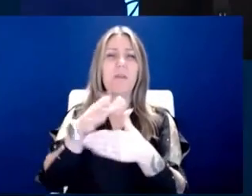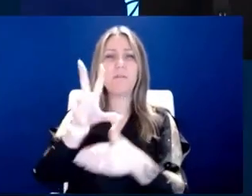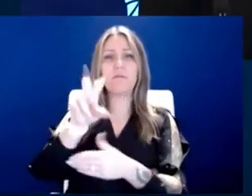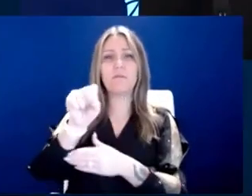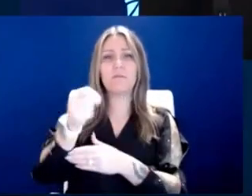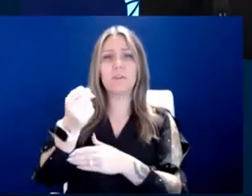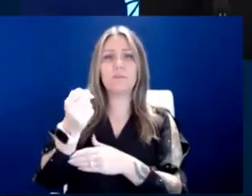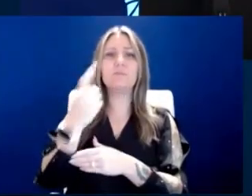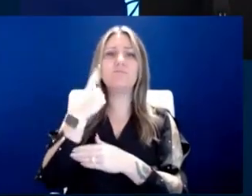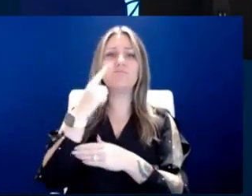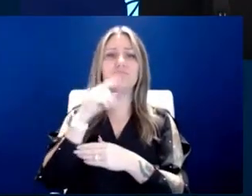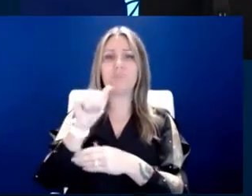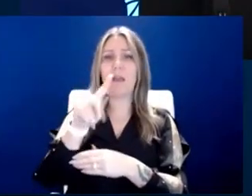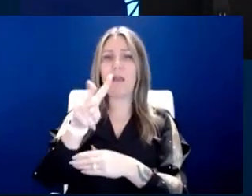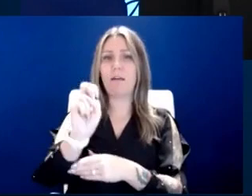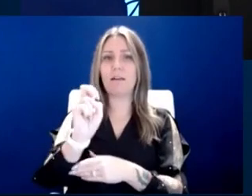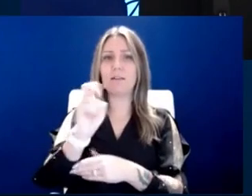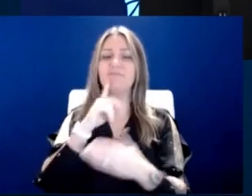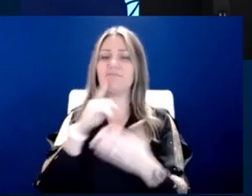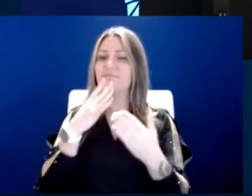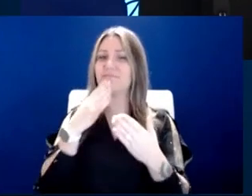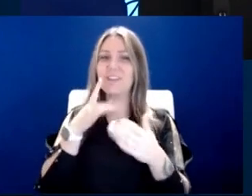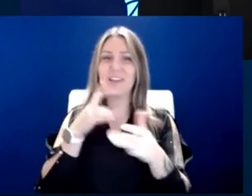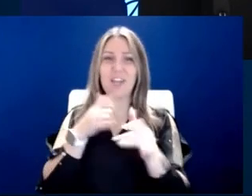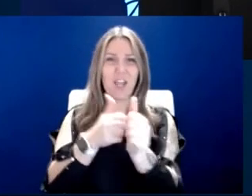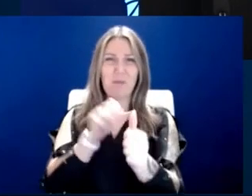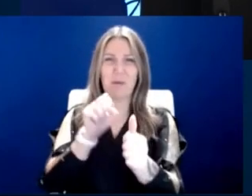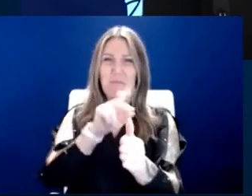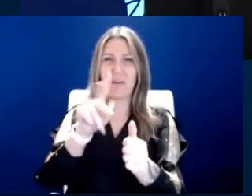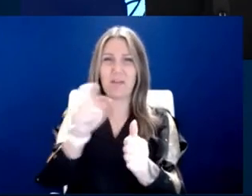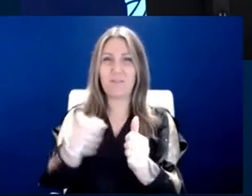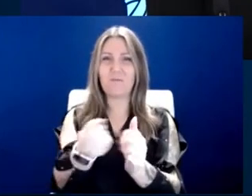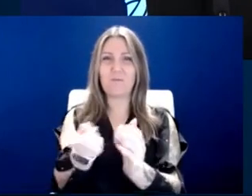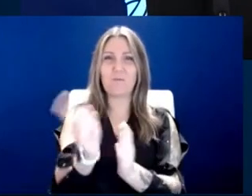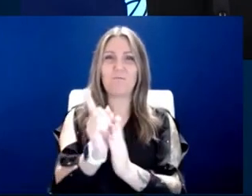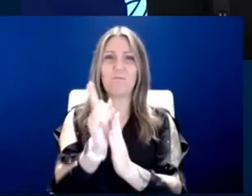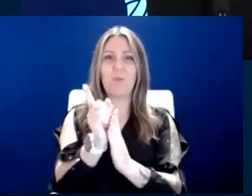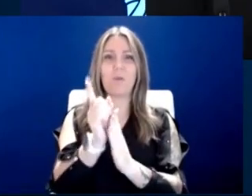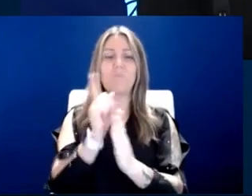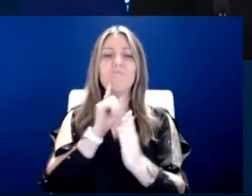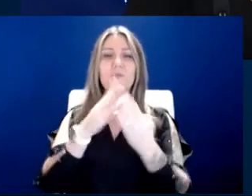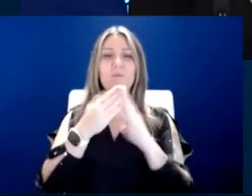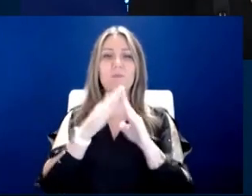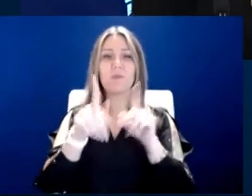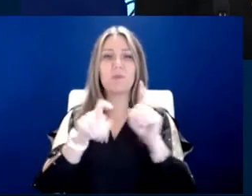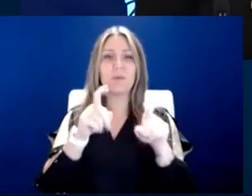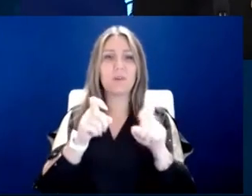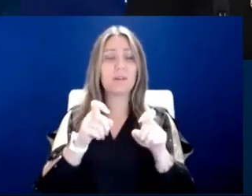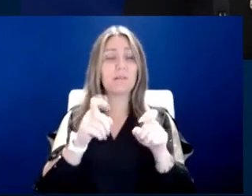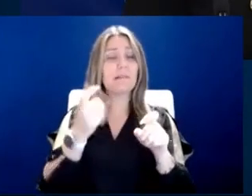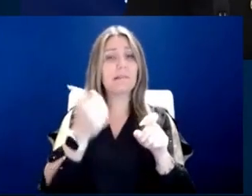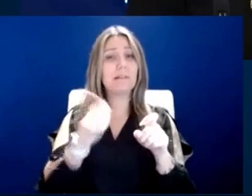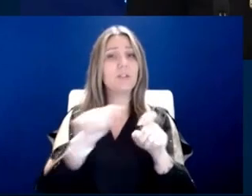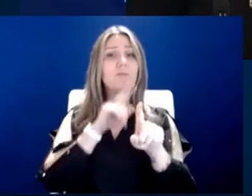the update. We'll get back with you here in just a few moments with some community questions. Checking to see if we have our new reporters on the line, though, today.